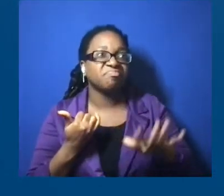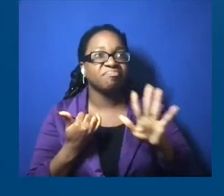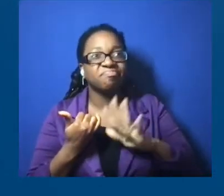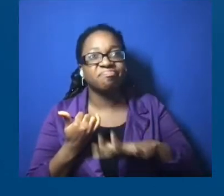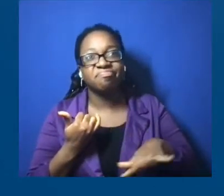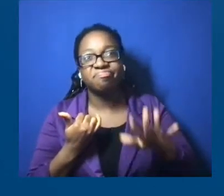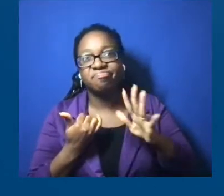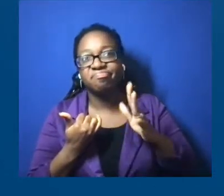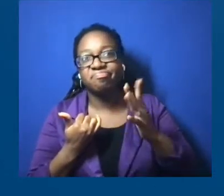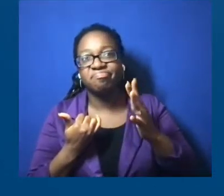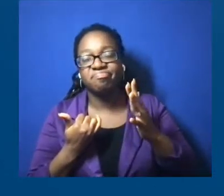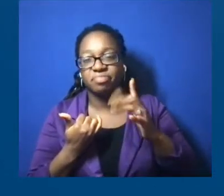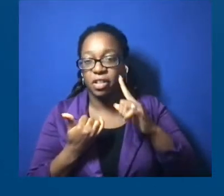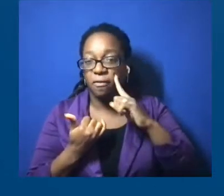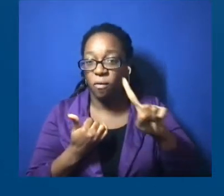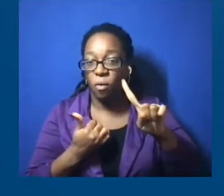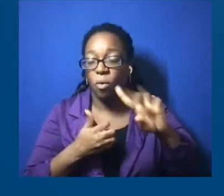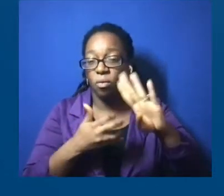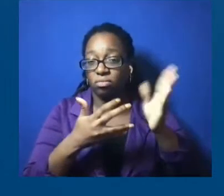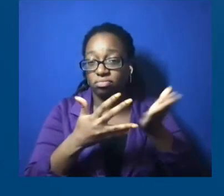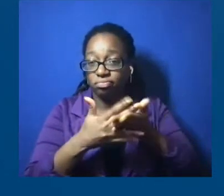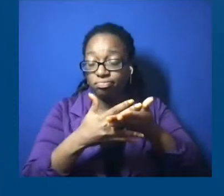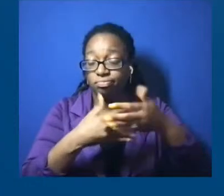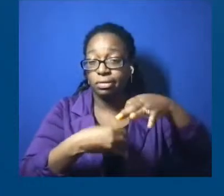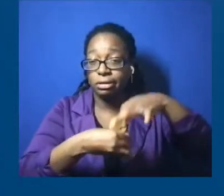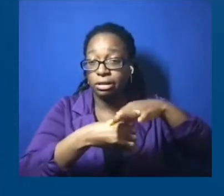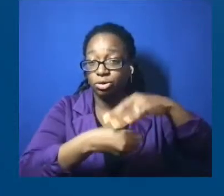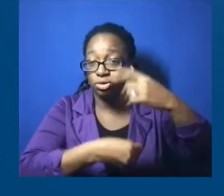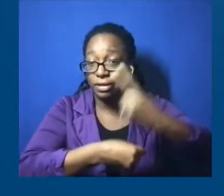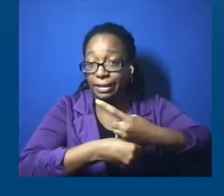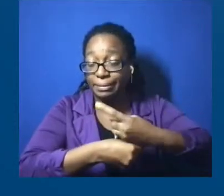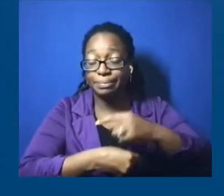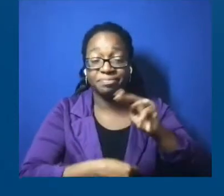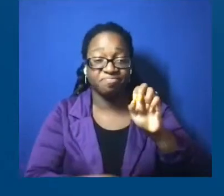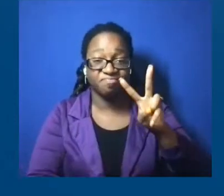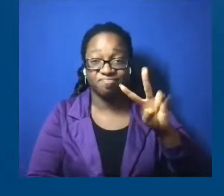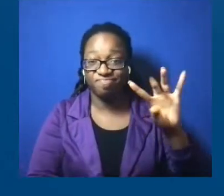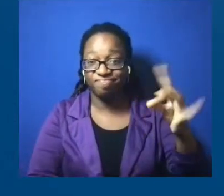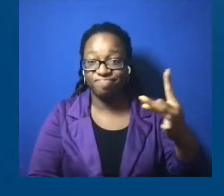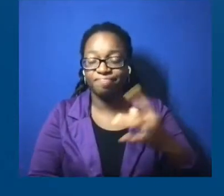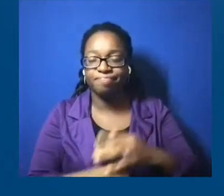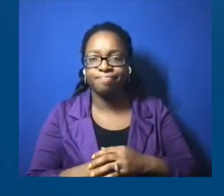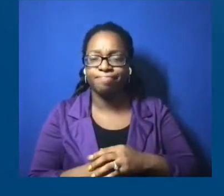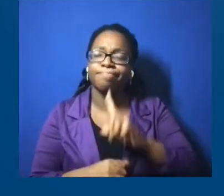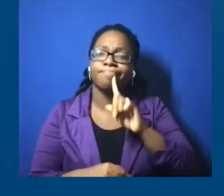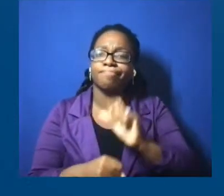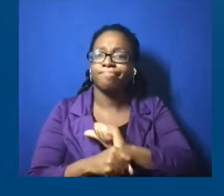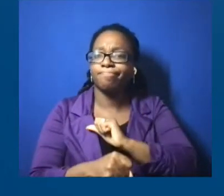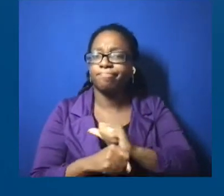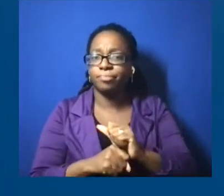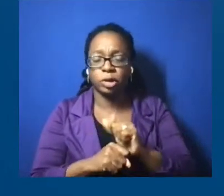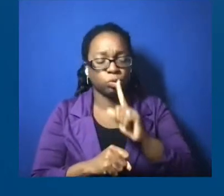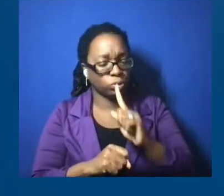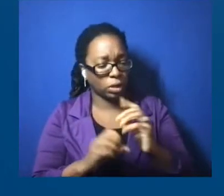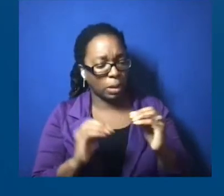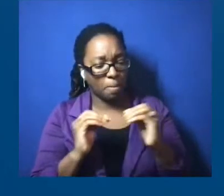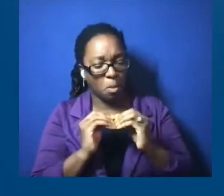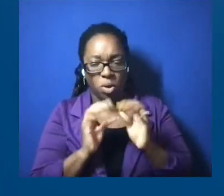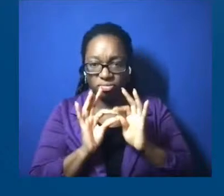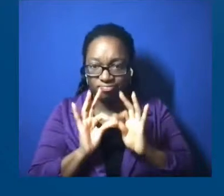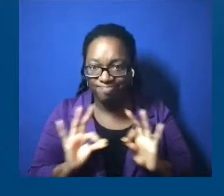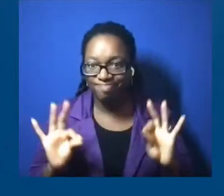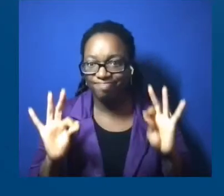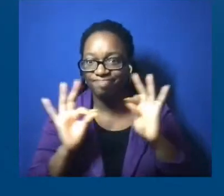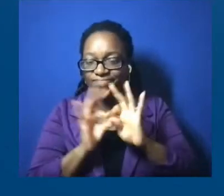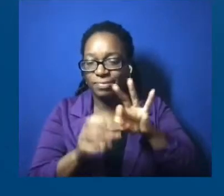the election day. And, you know, I can't think of a more consequential election that I've been involved